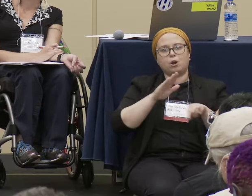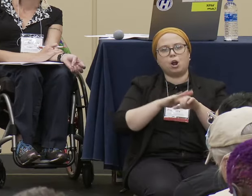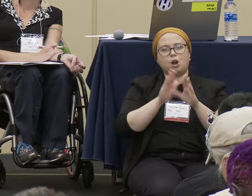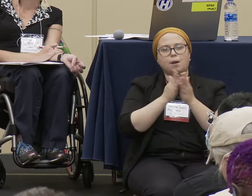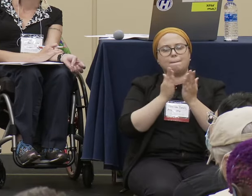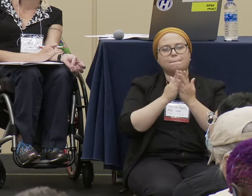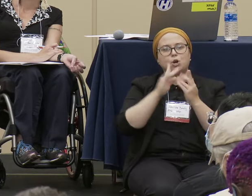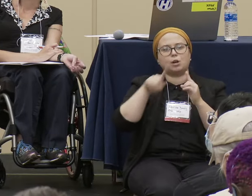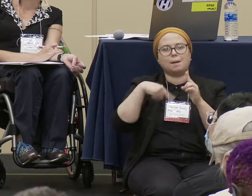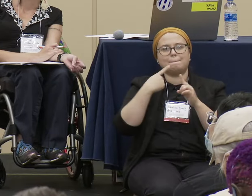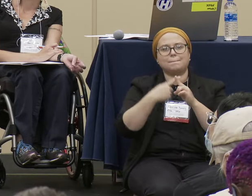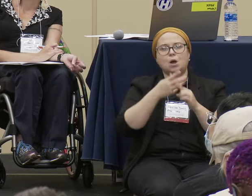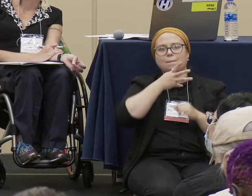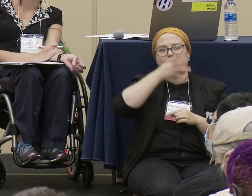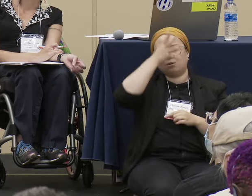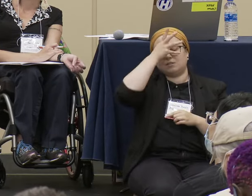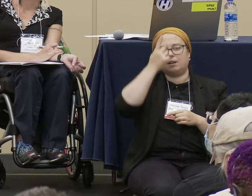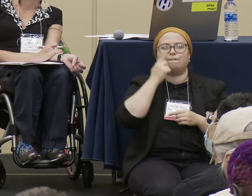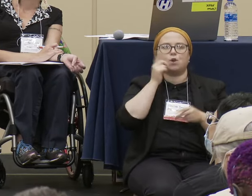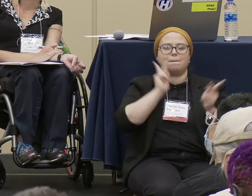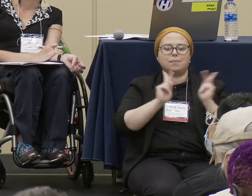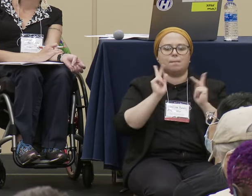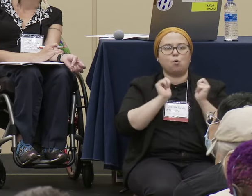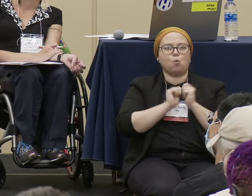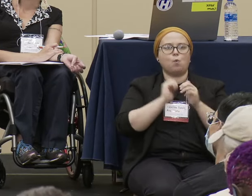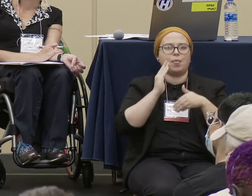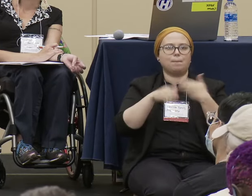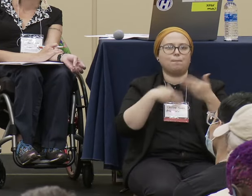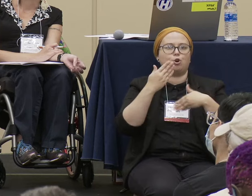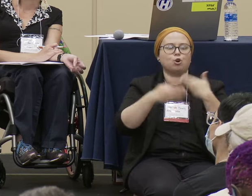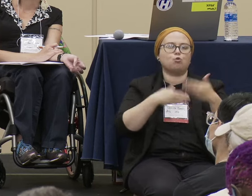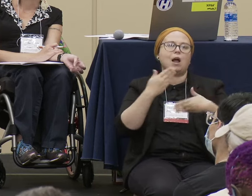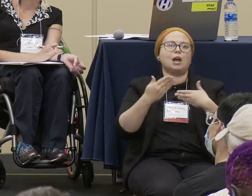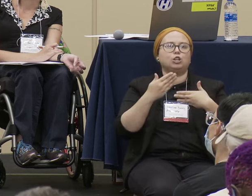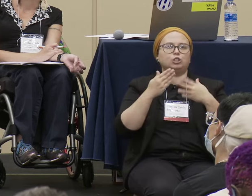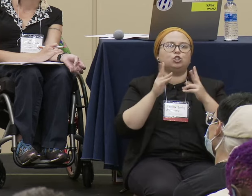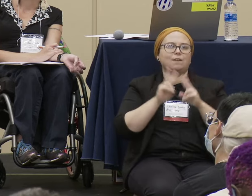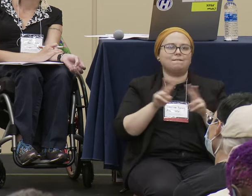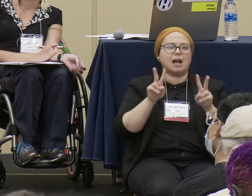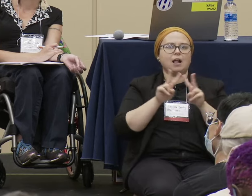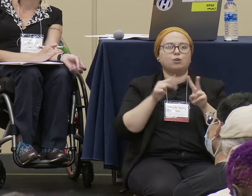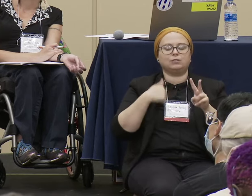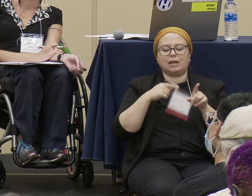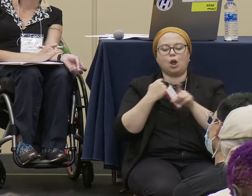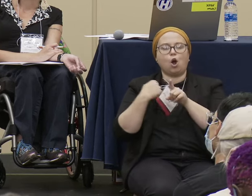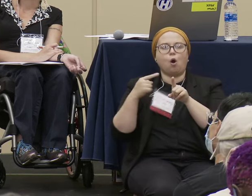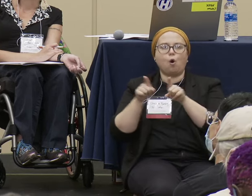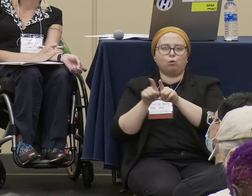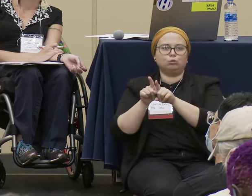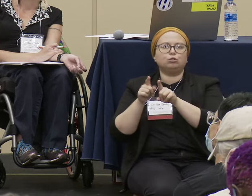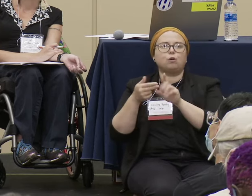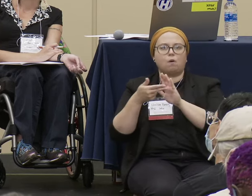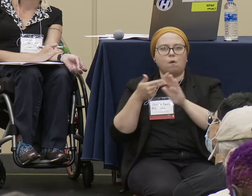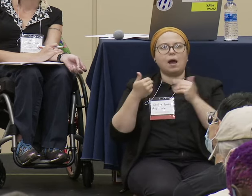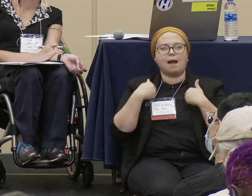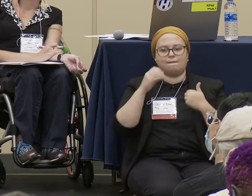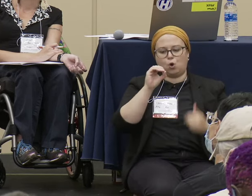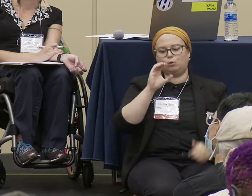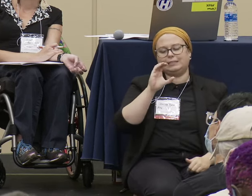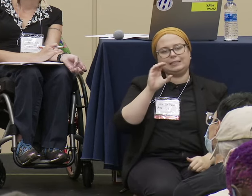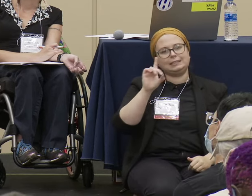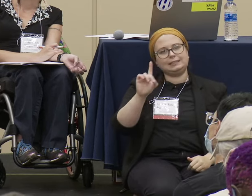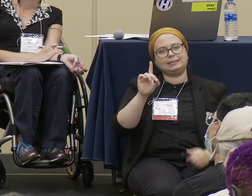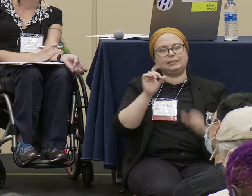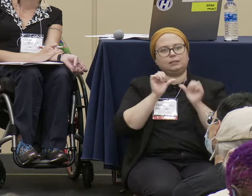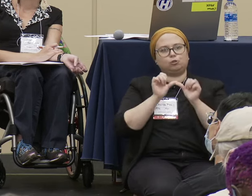people with progressive values. I also have obsessive compulsive disorder and chronic pain. And I